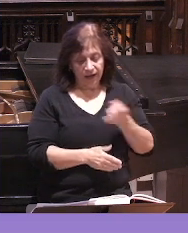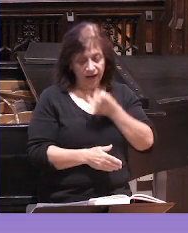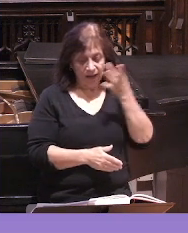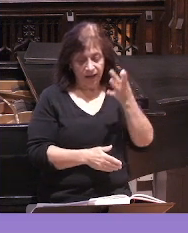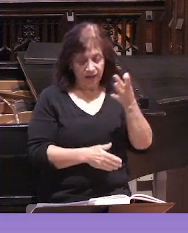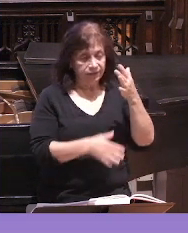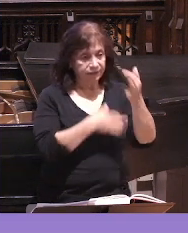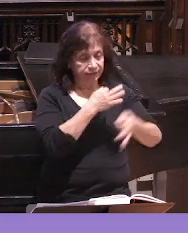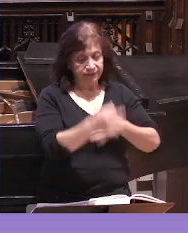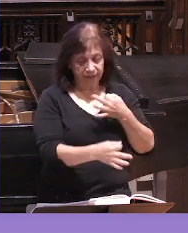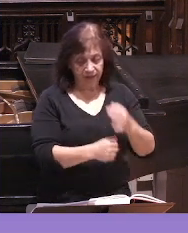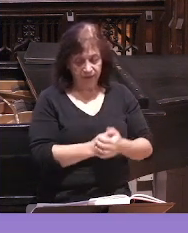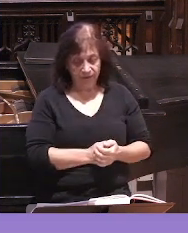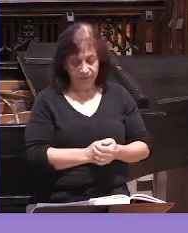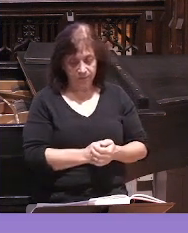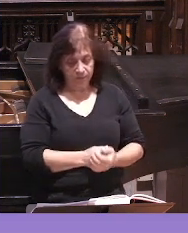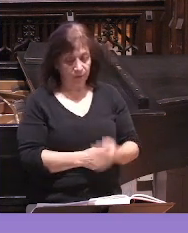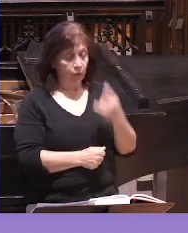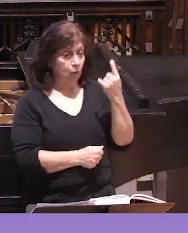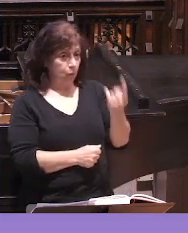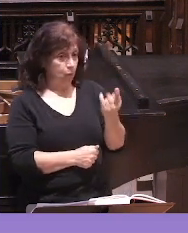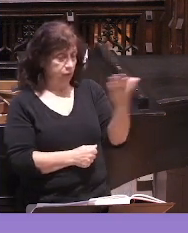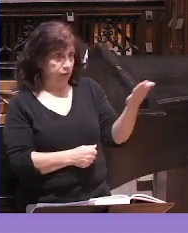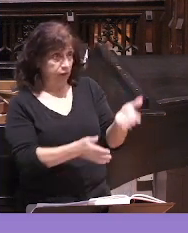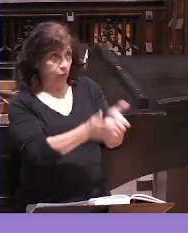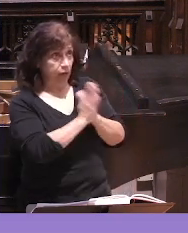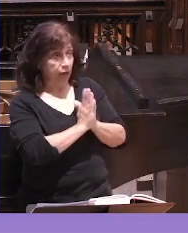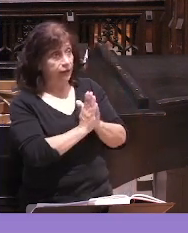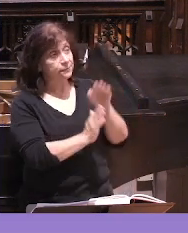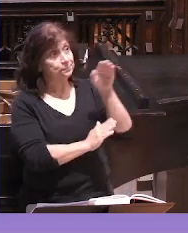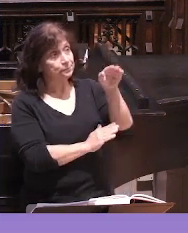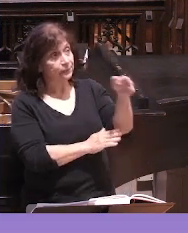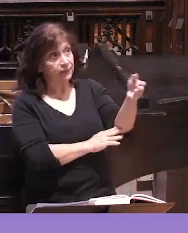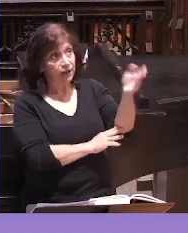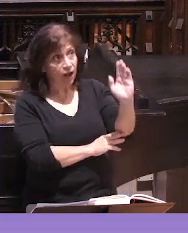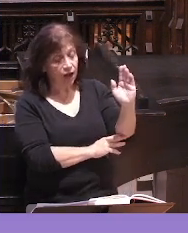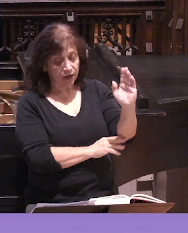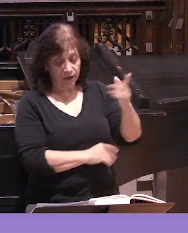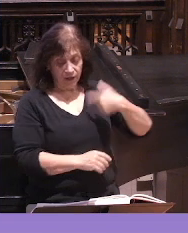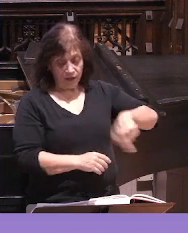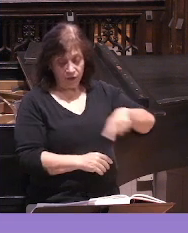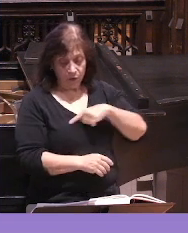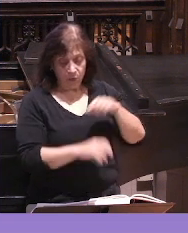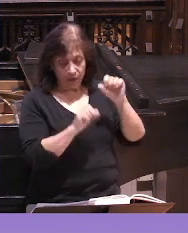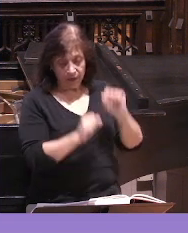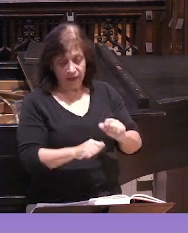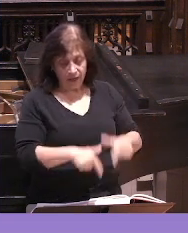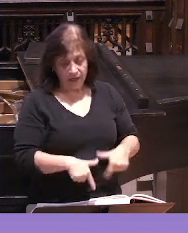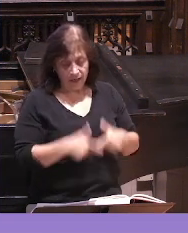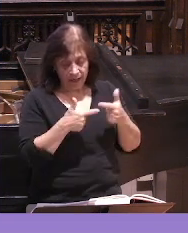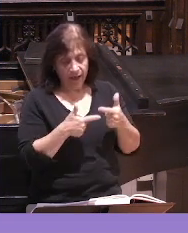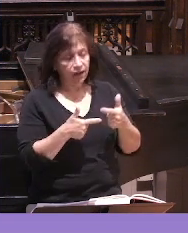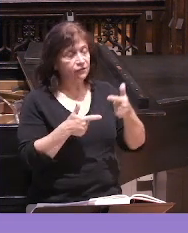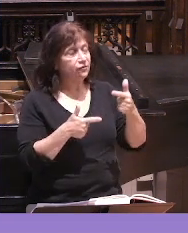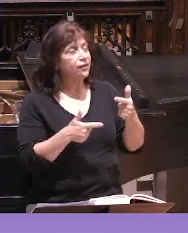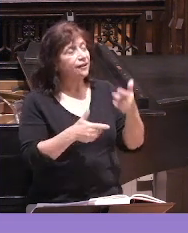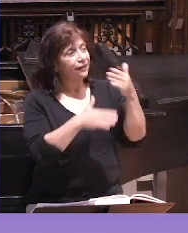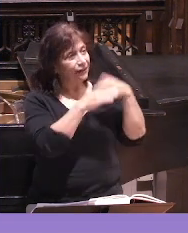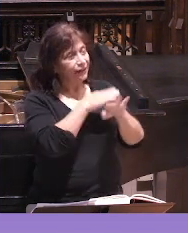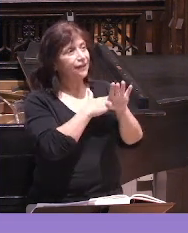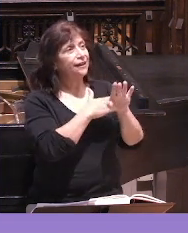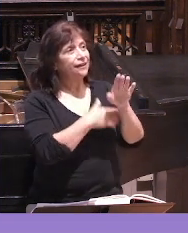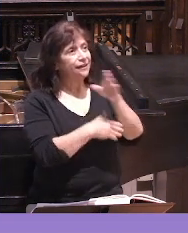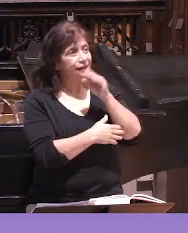instead. One thing we ask of God, that we may live in God's dwelling